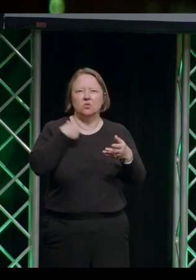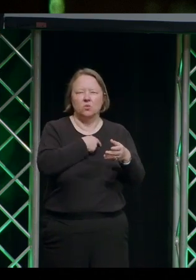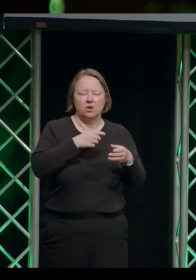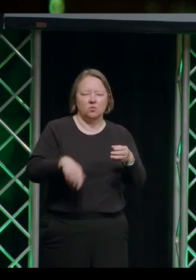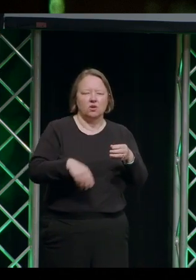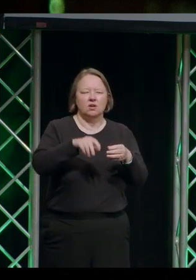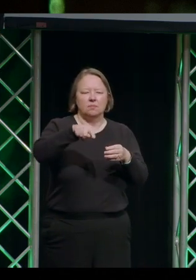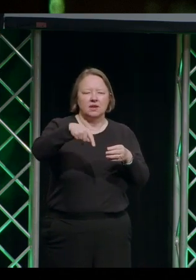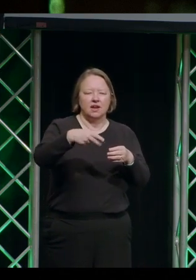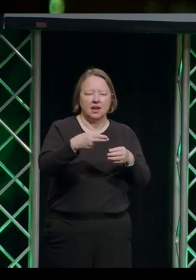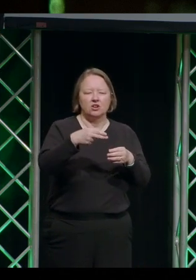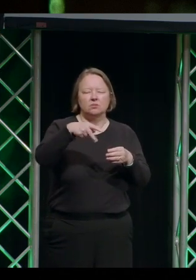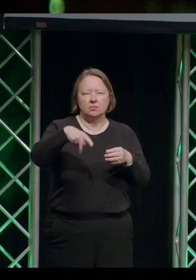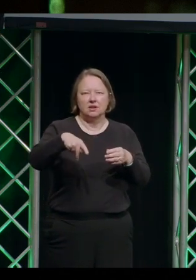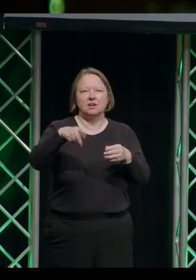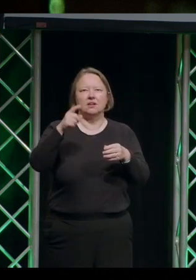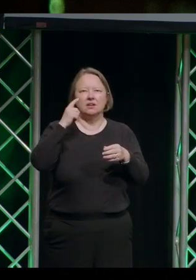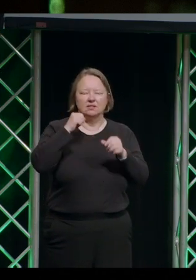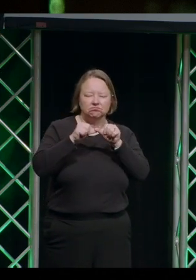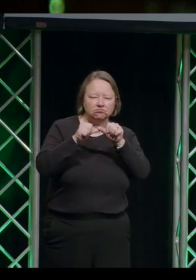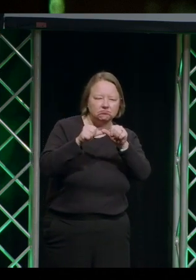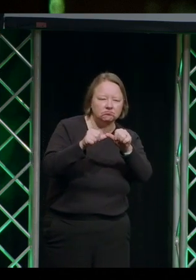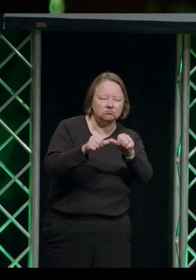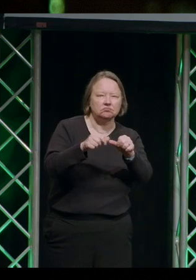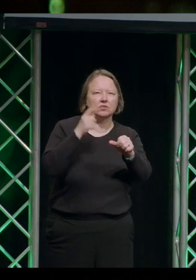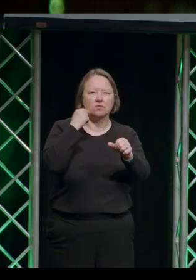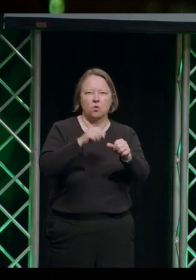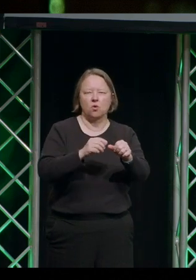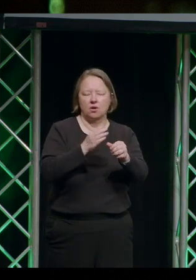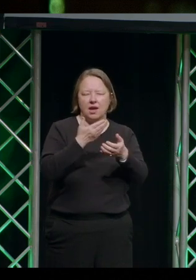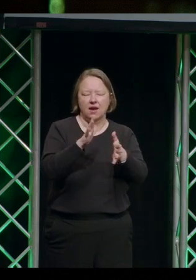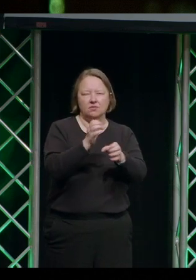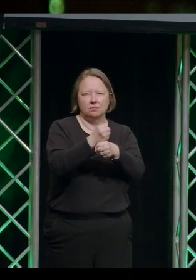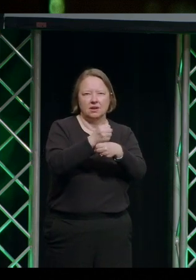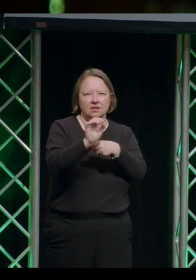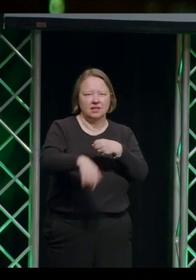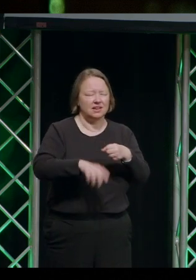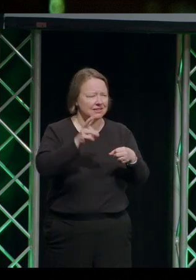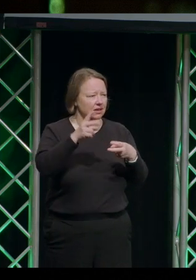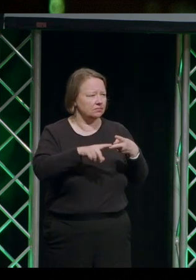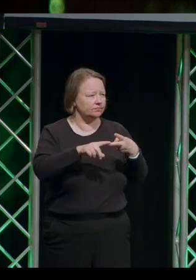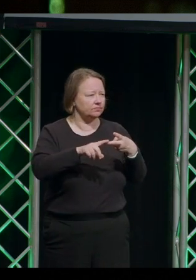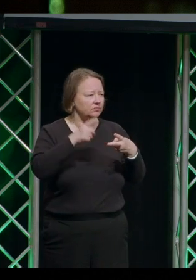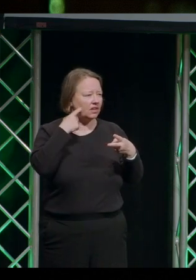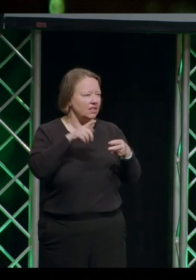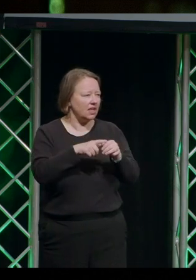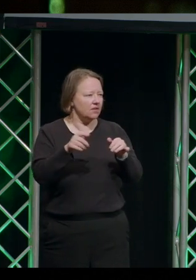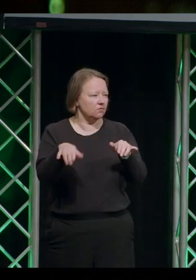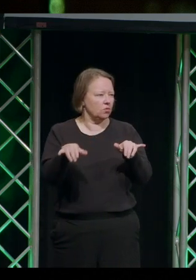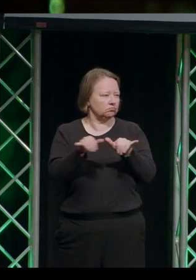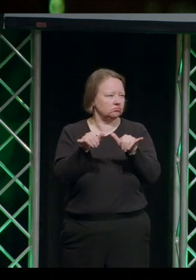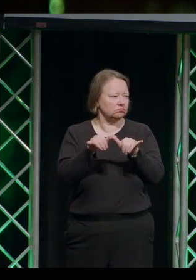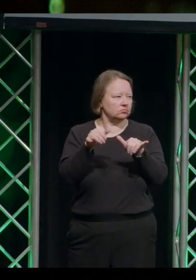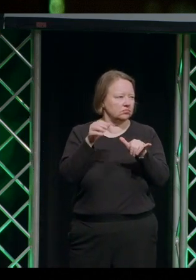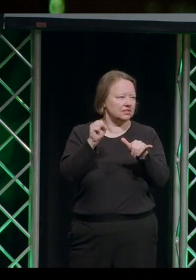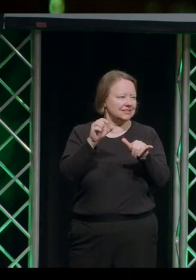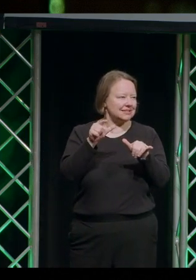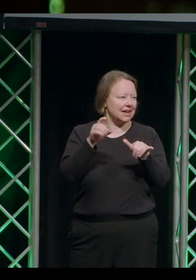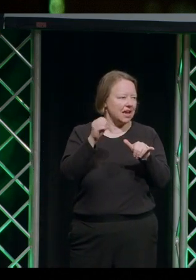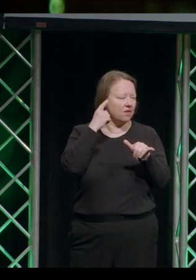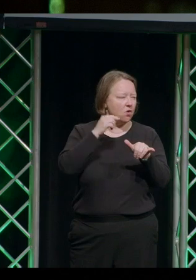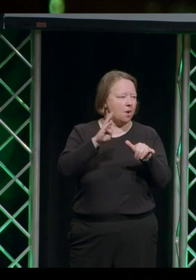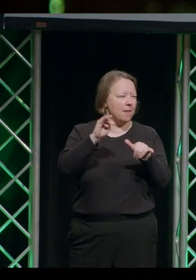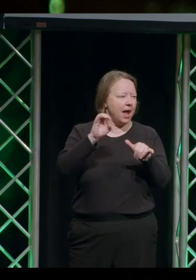amount of time that it undergoes a post-production treatment. Your second question? And then the scalability of the bioreactors and the process that you